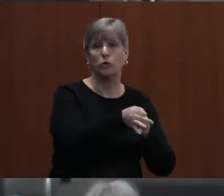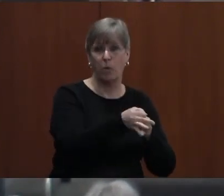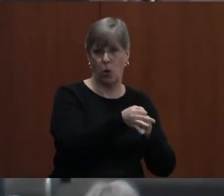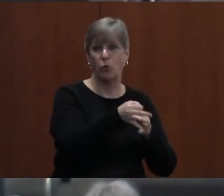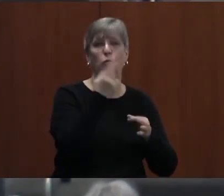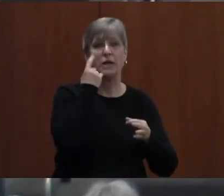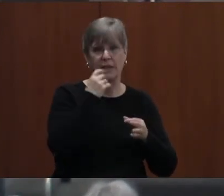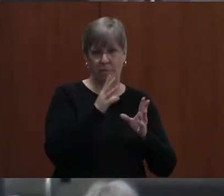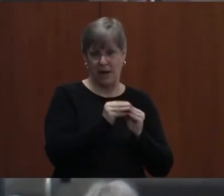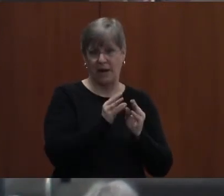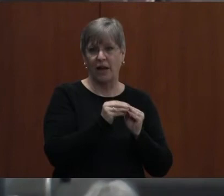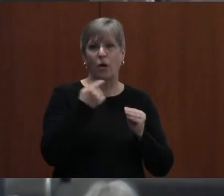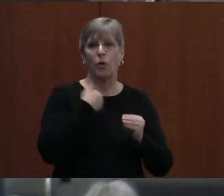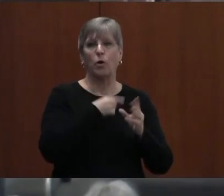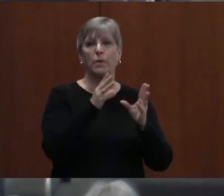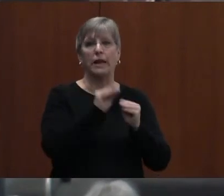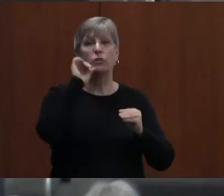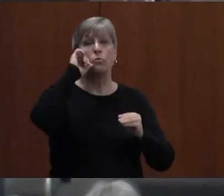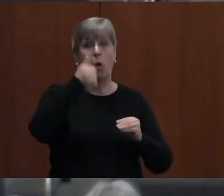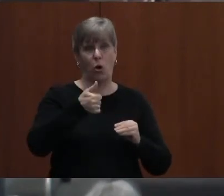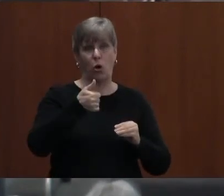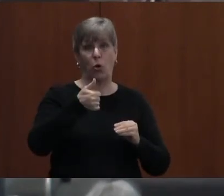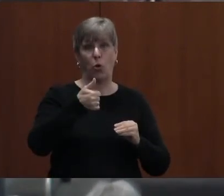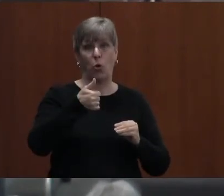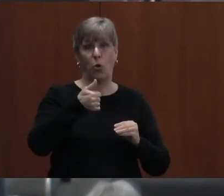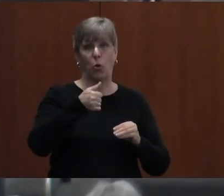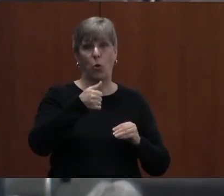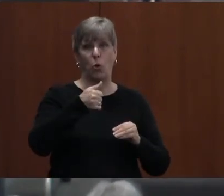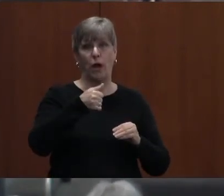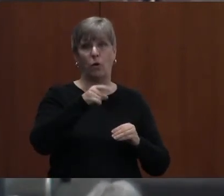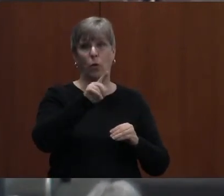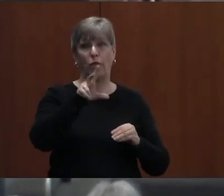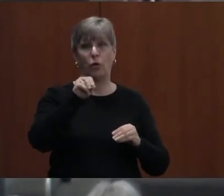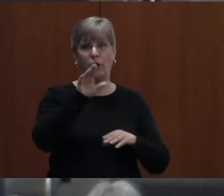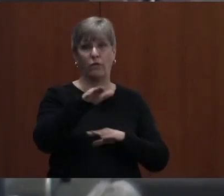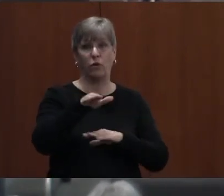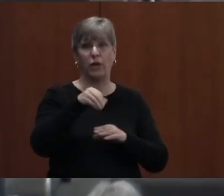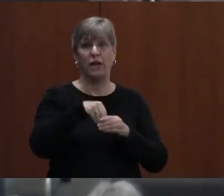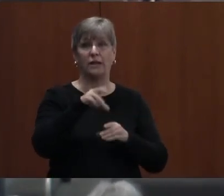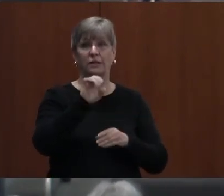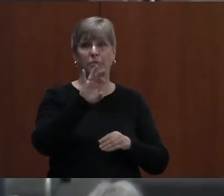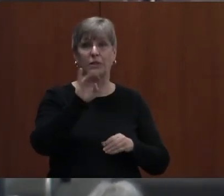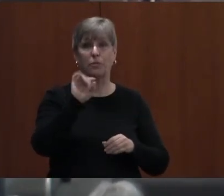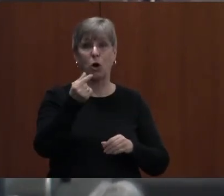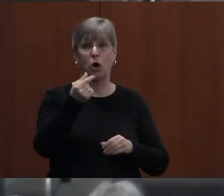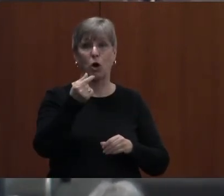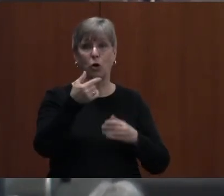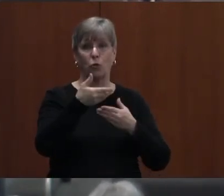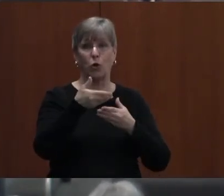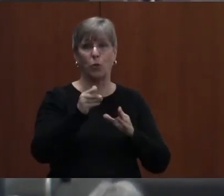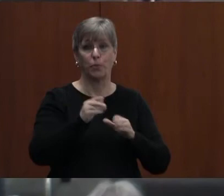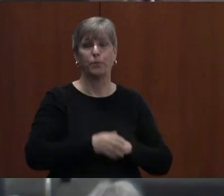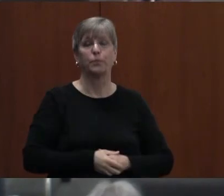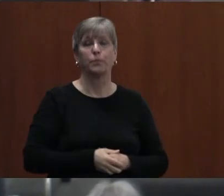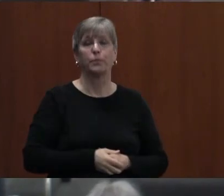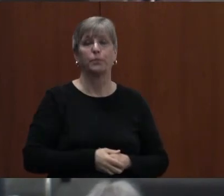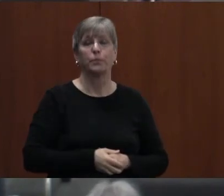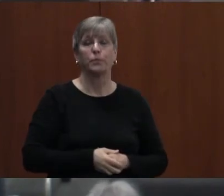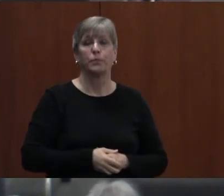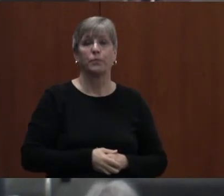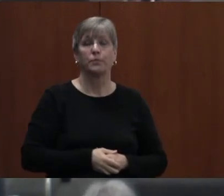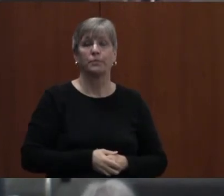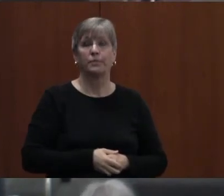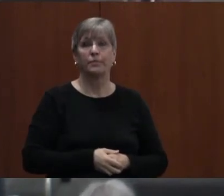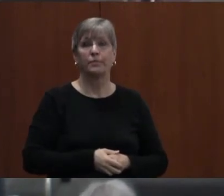its recent meeting, and we are meeting tomorrow at 1:30 p.m. in the Smithsburg room. Mr. Gupta, make sure you get